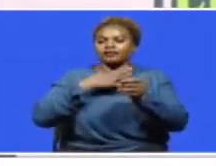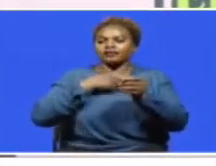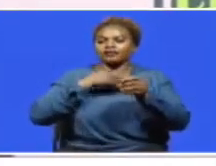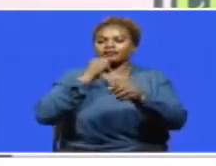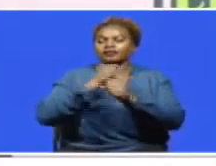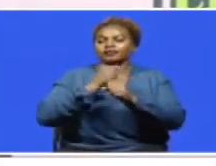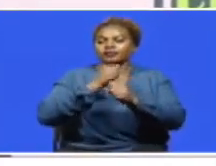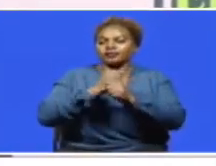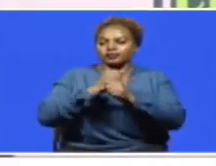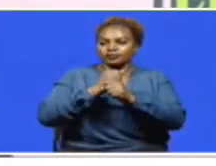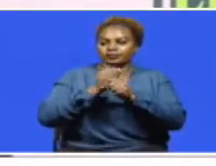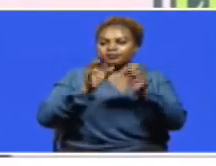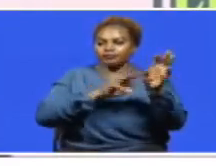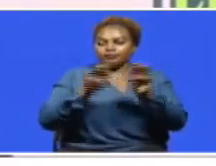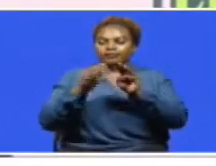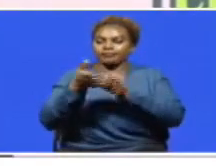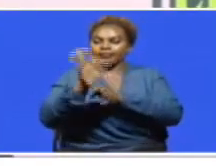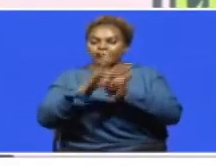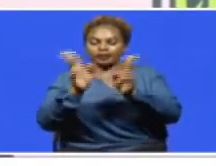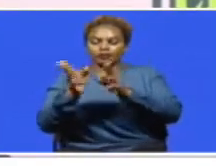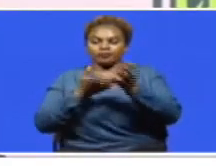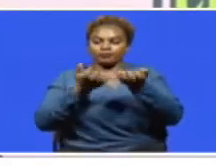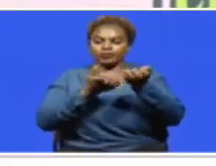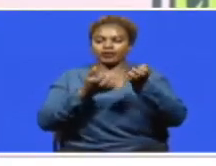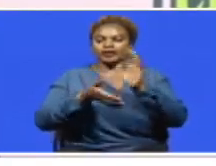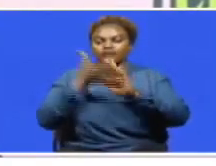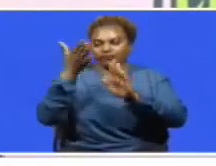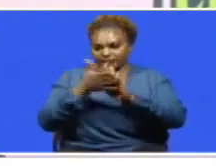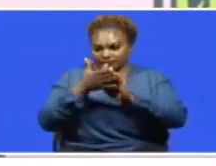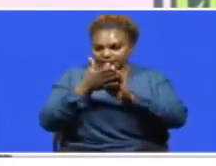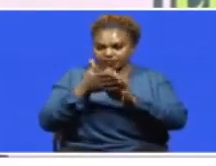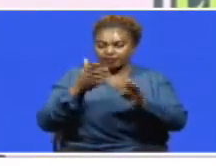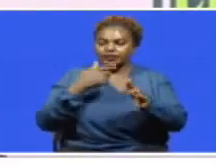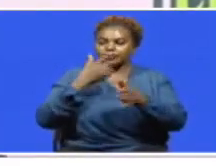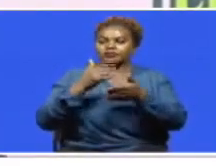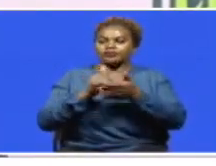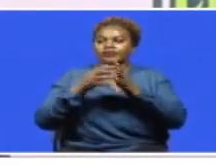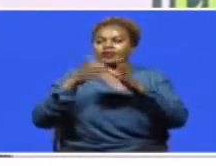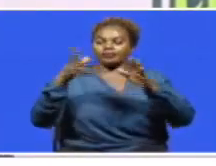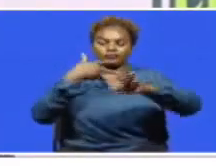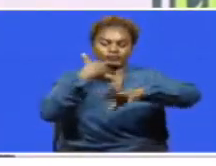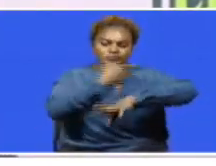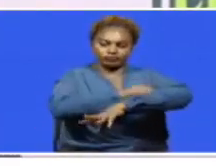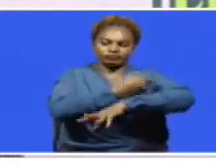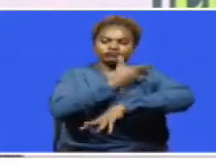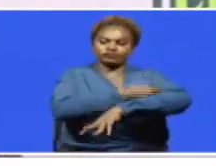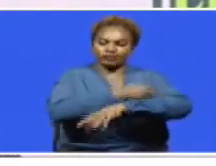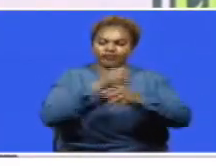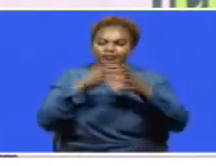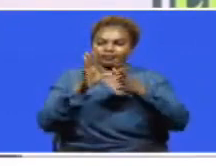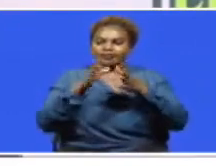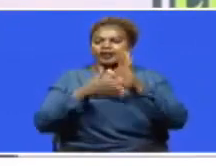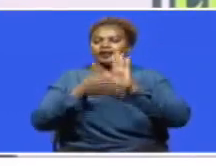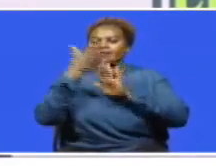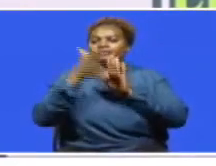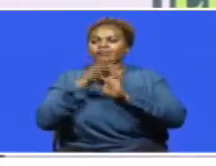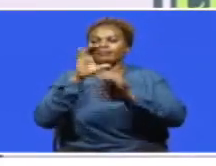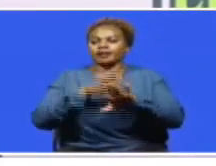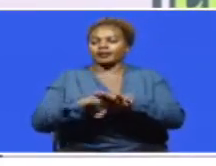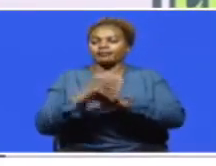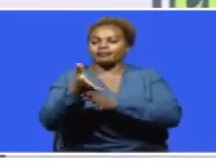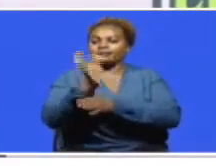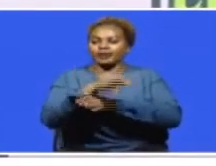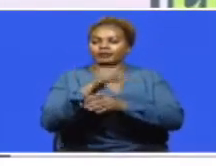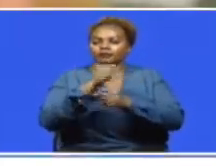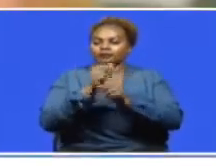do as much or move back into normal business as possible. So the more, of course, people are vaccinated, the quicker we can get back